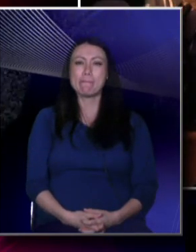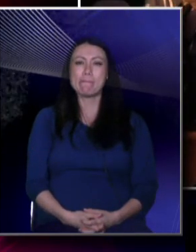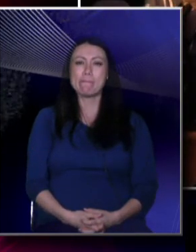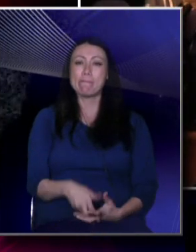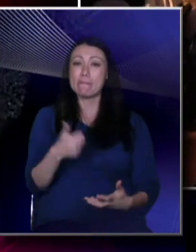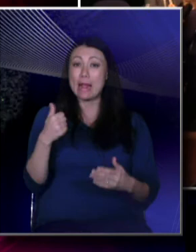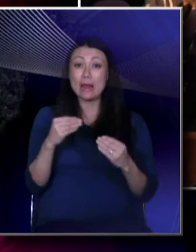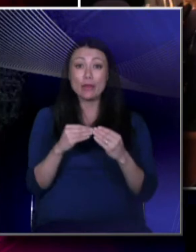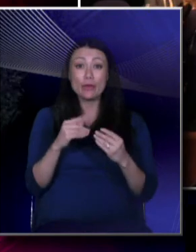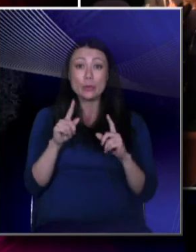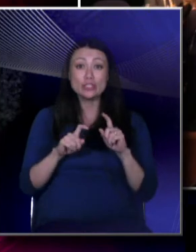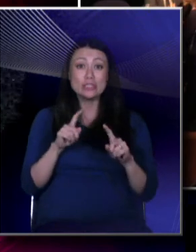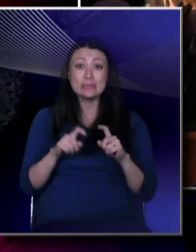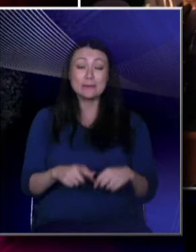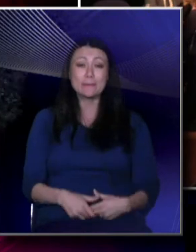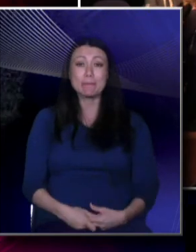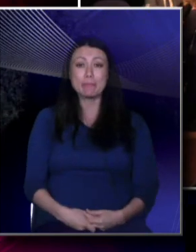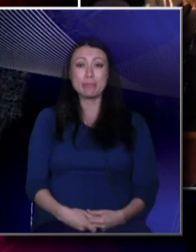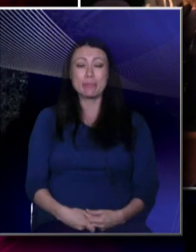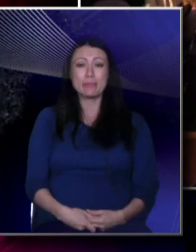Any other questions?